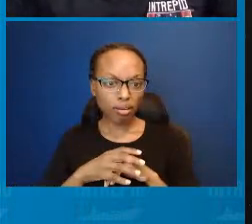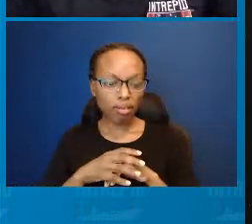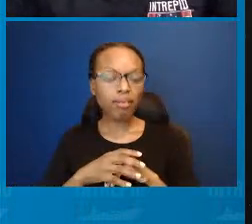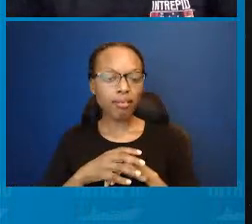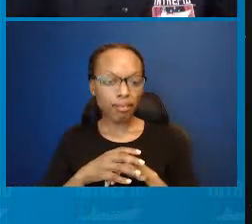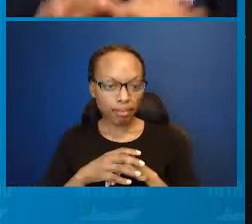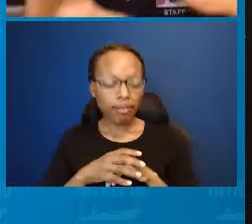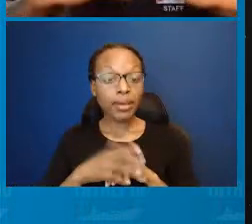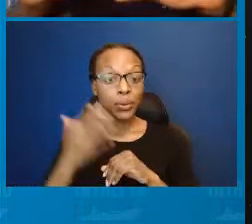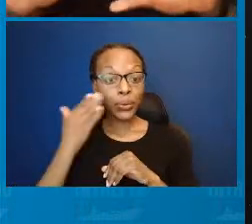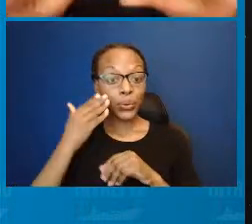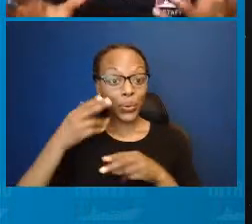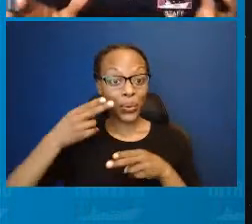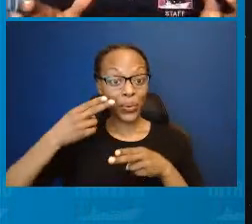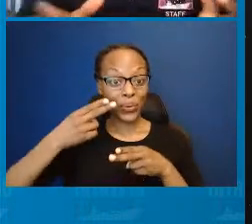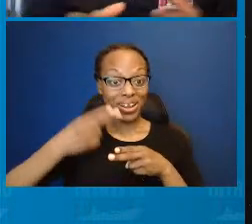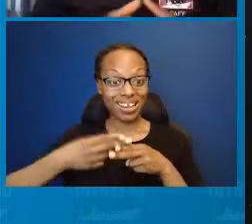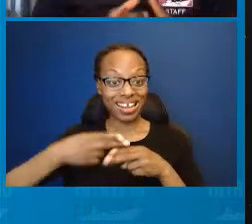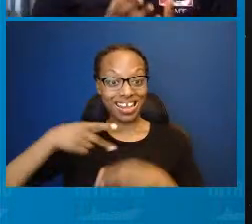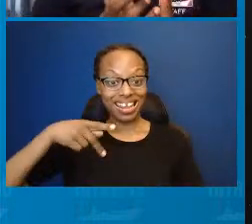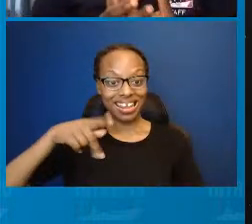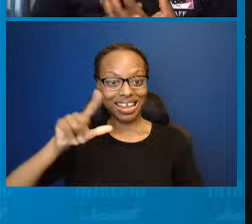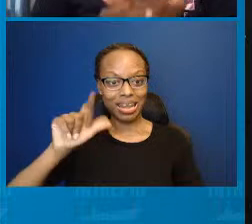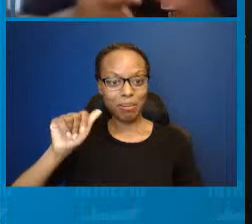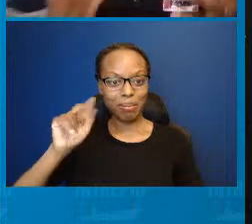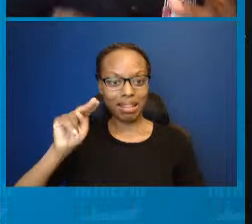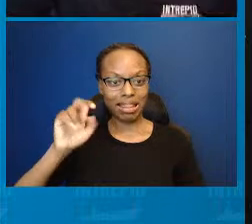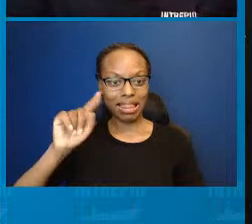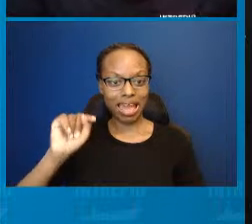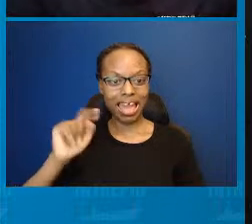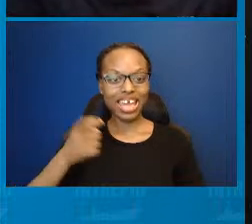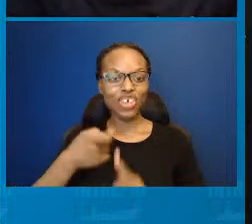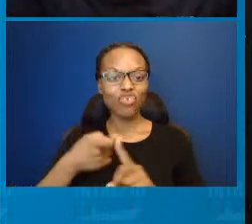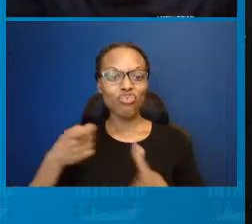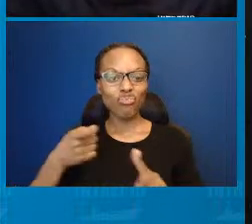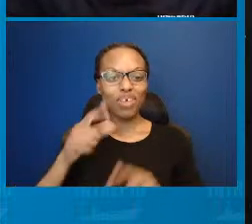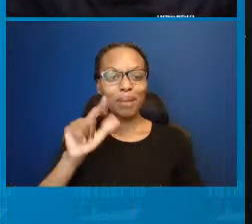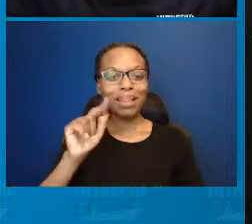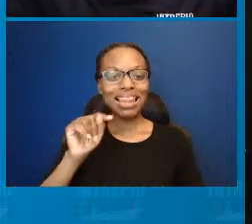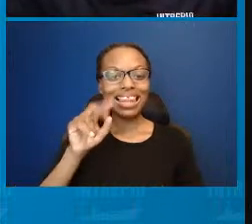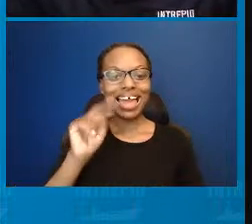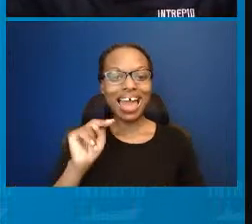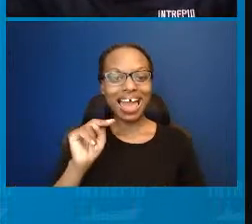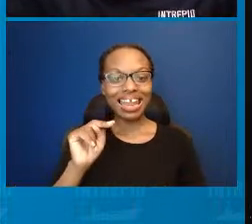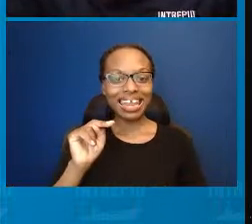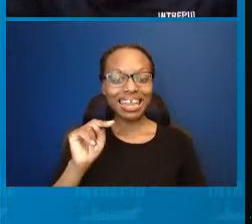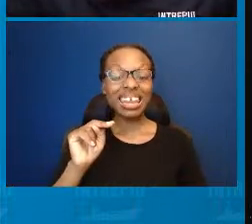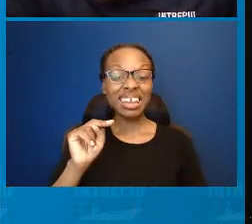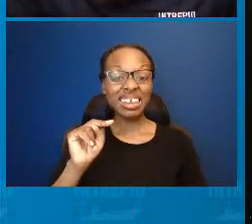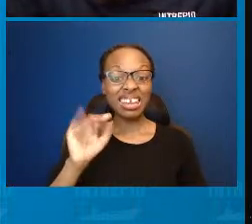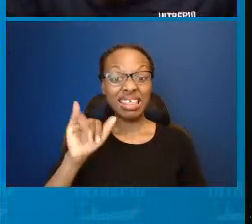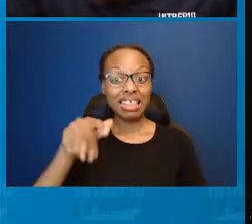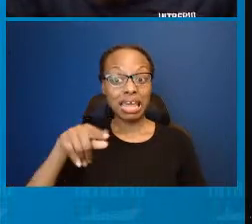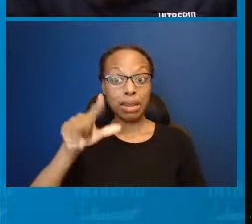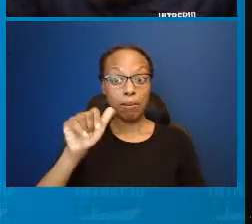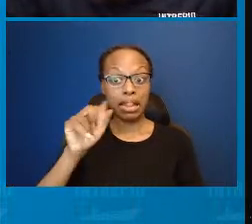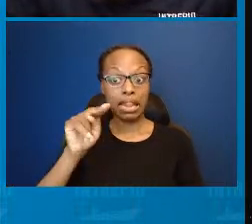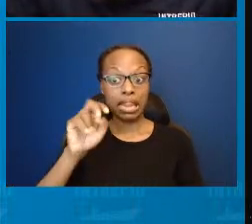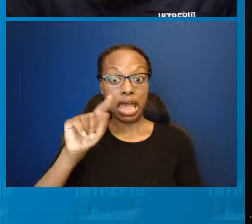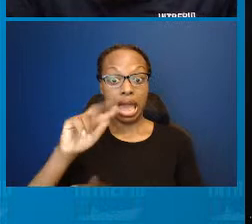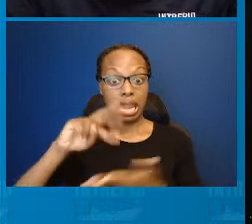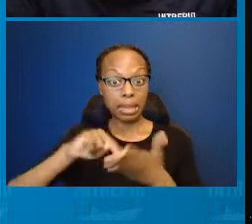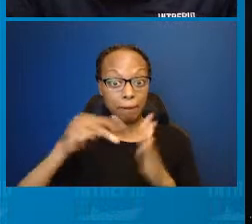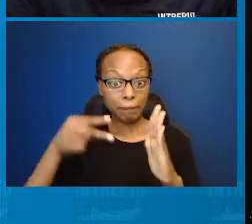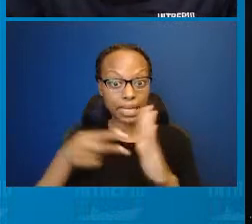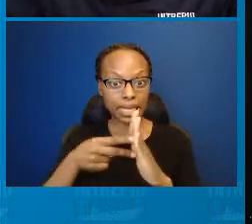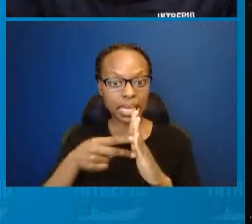comes from the Latin word for wanderer, right? So we can see planets even with the naked eye. Now, even besides seeing planets, we can see something else